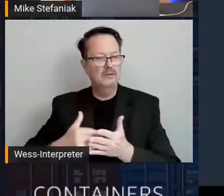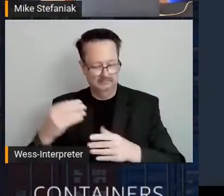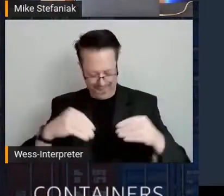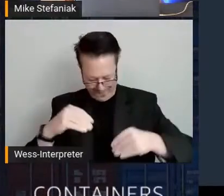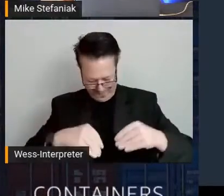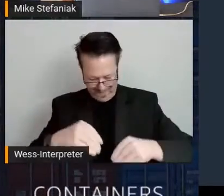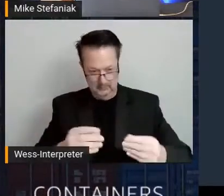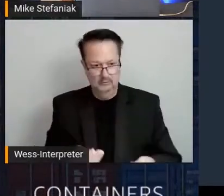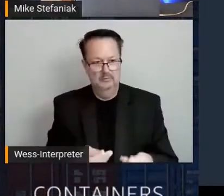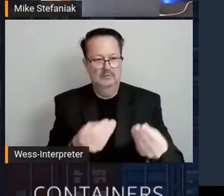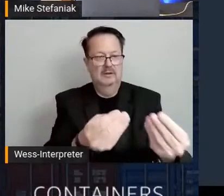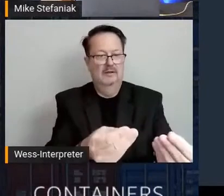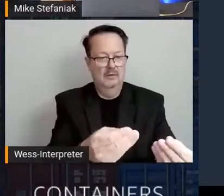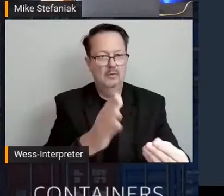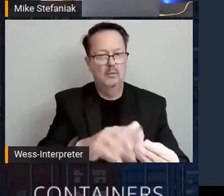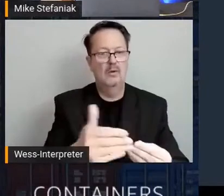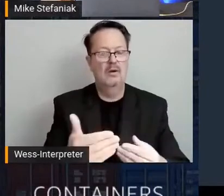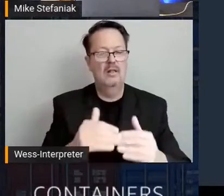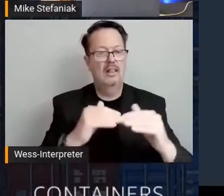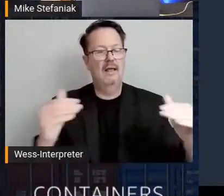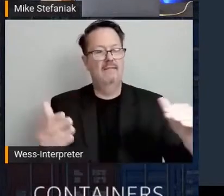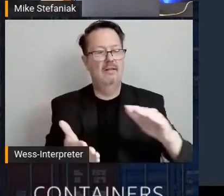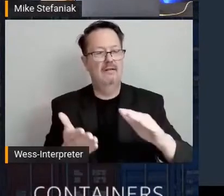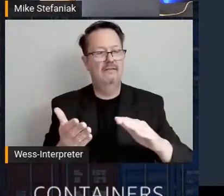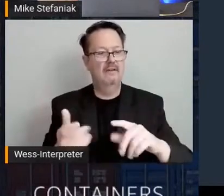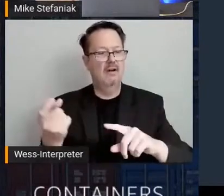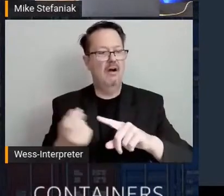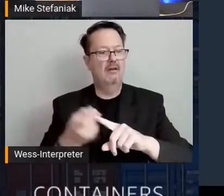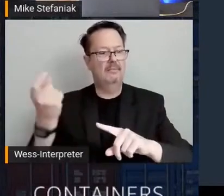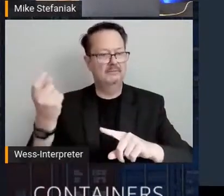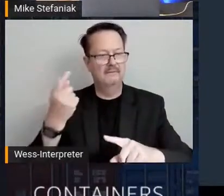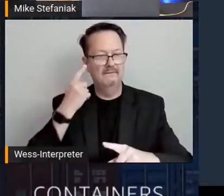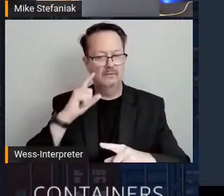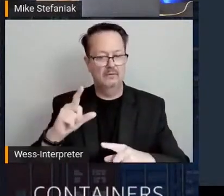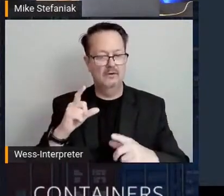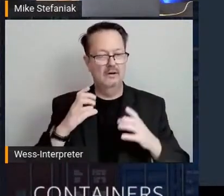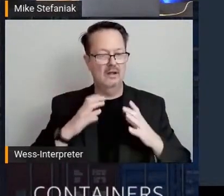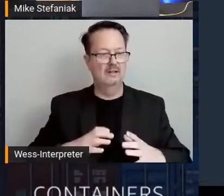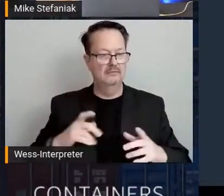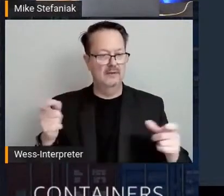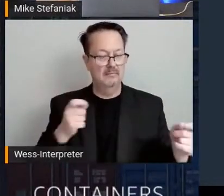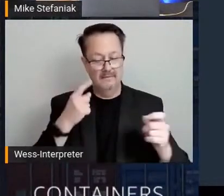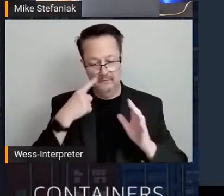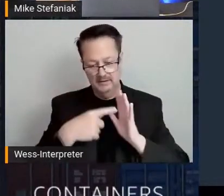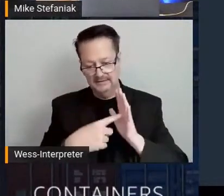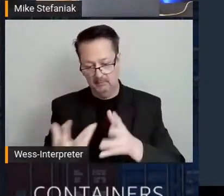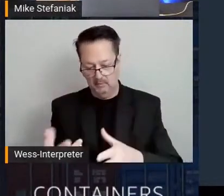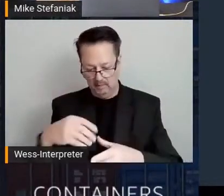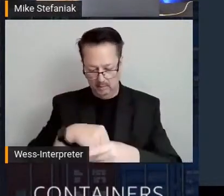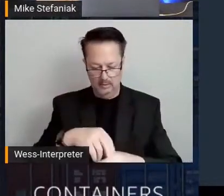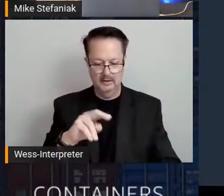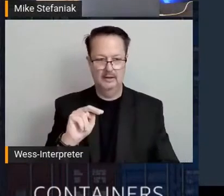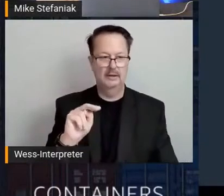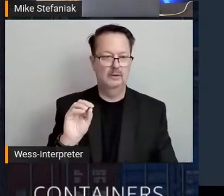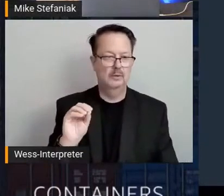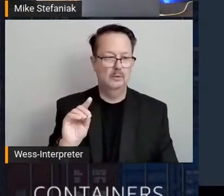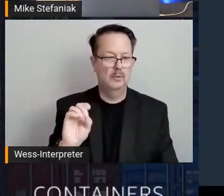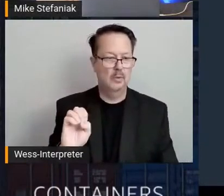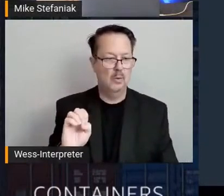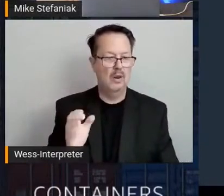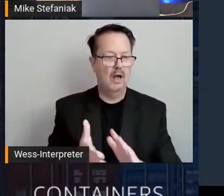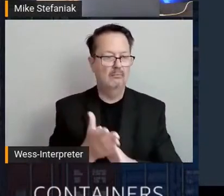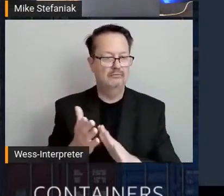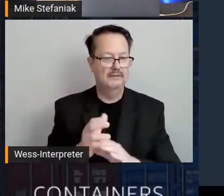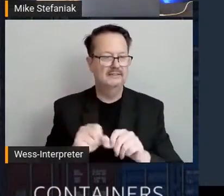you that level of automation around cluster management. So for example, we package in a node operating system, which is